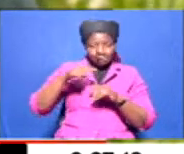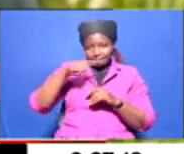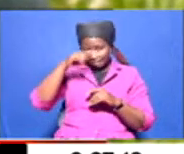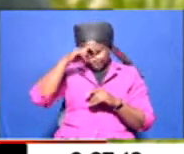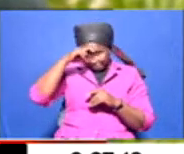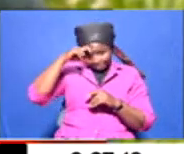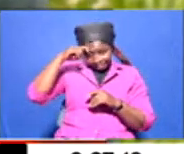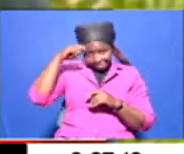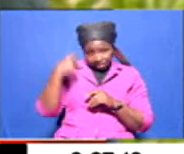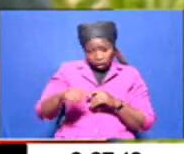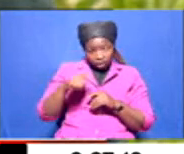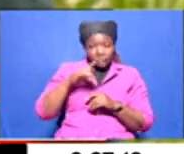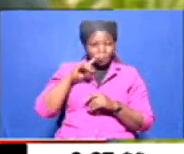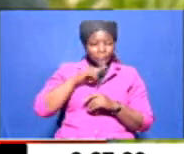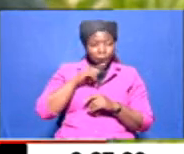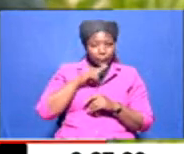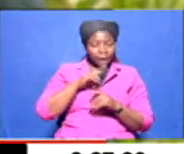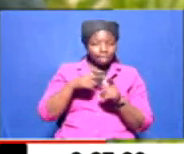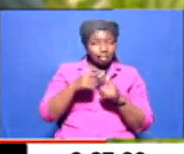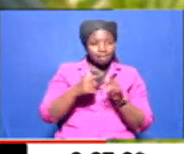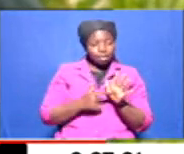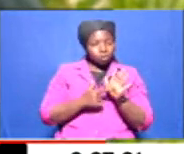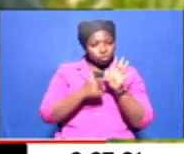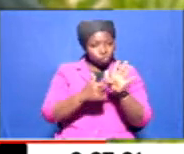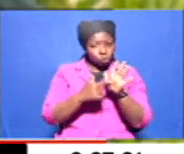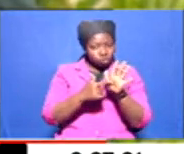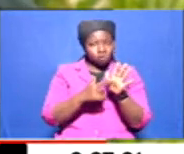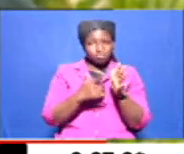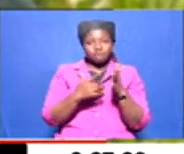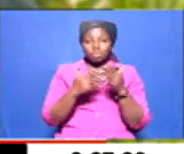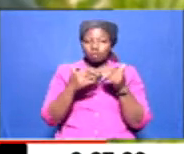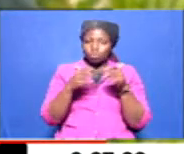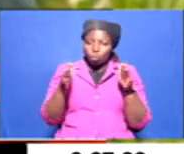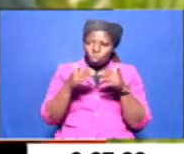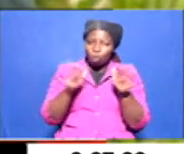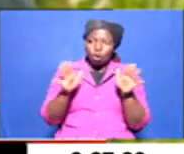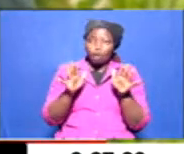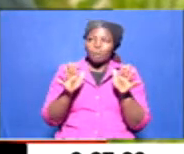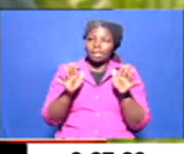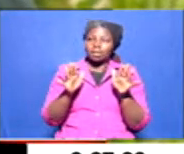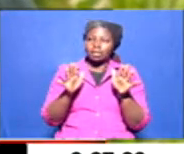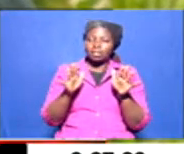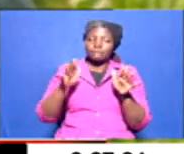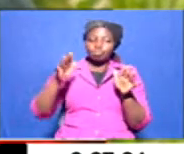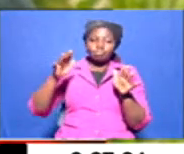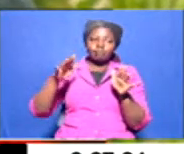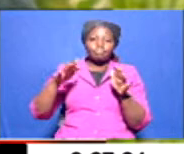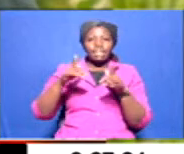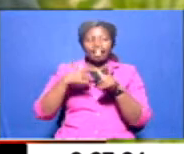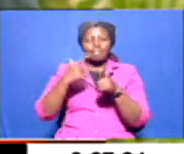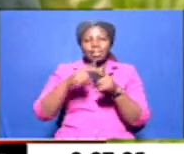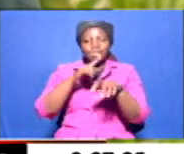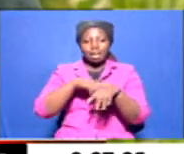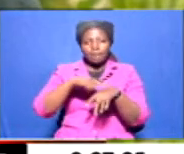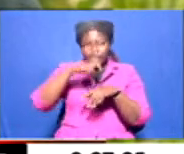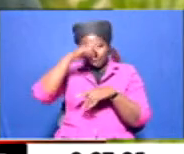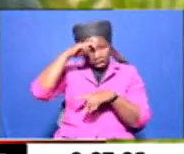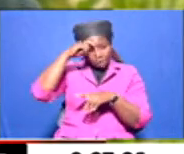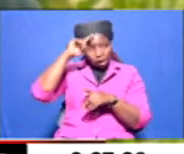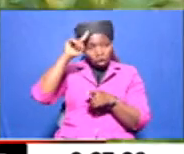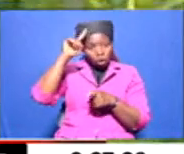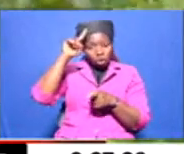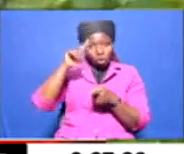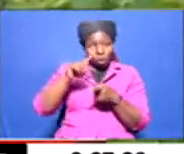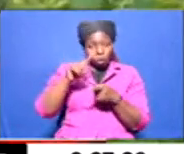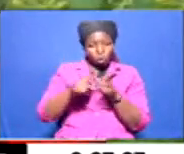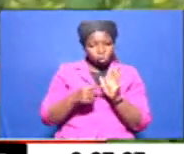to open the roll ups, and when the temperatures are down, it signals me to close the